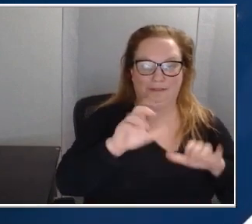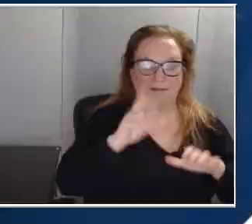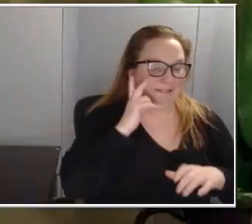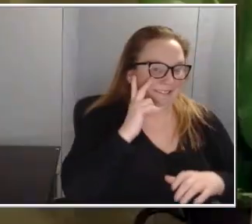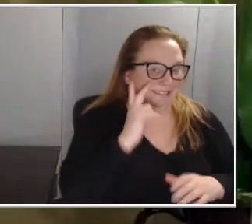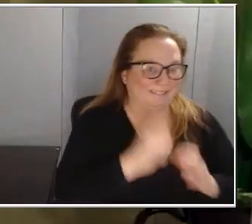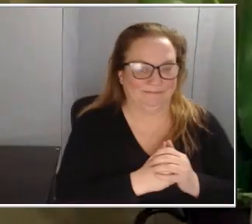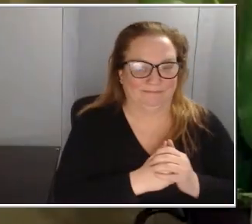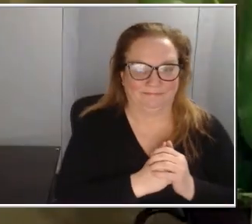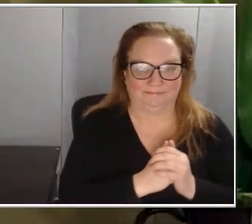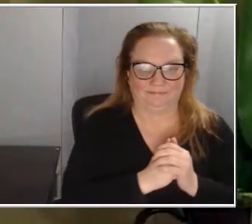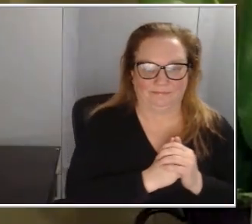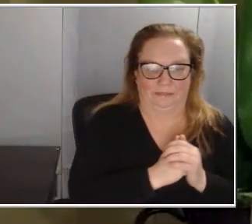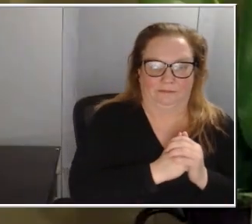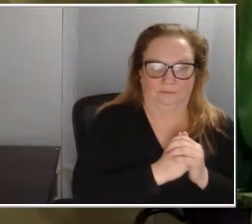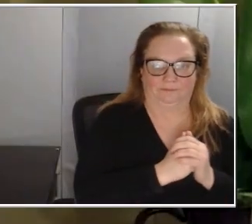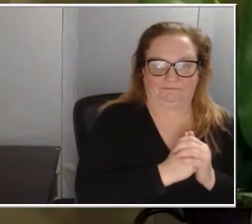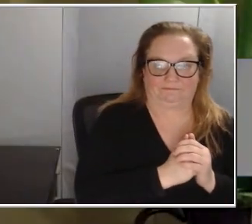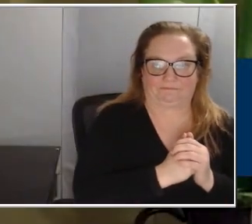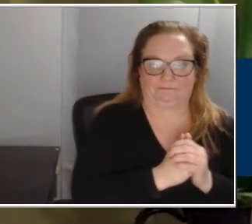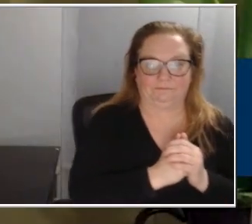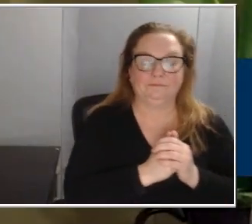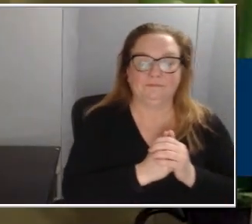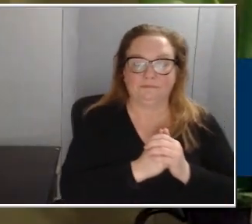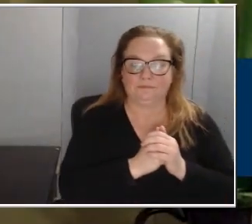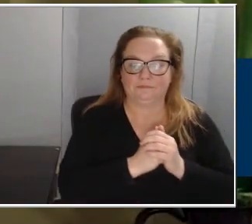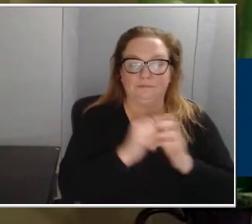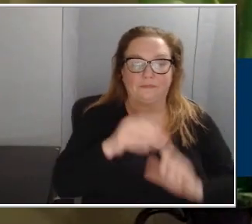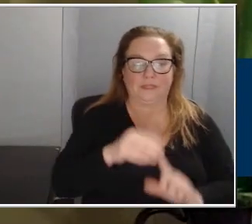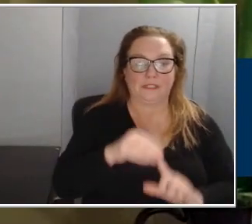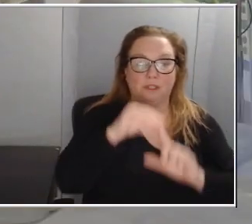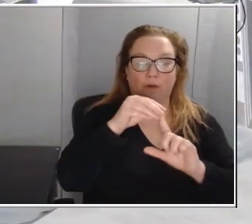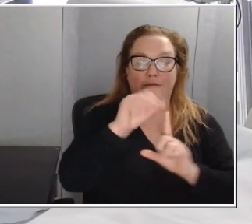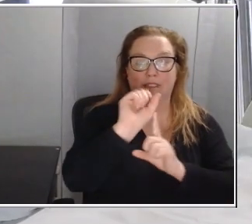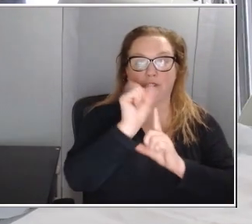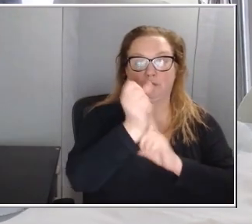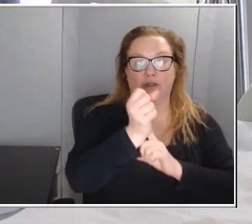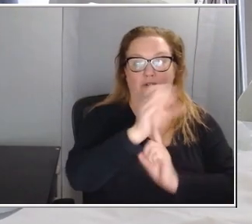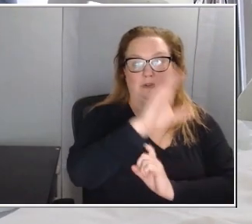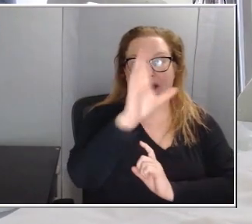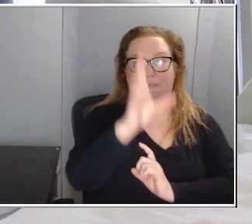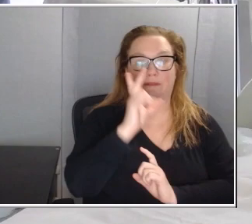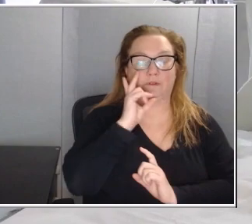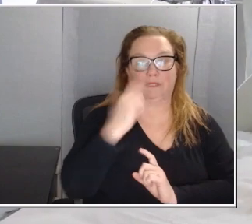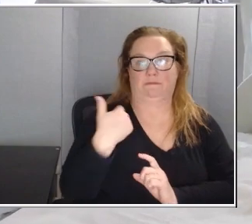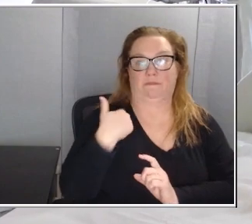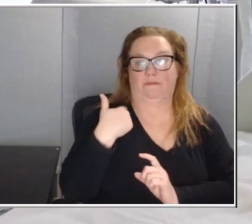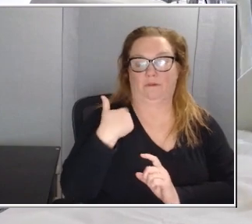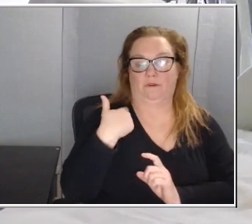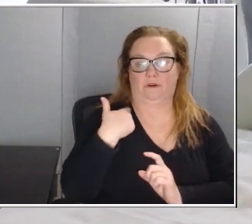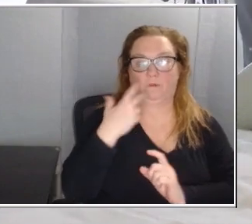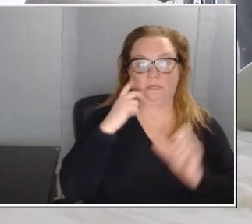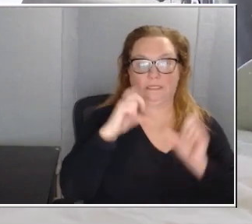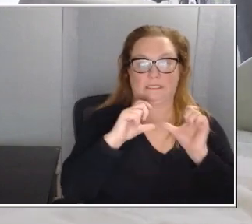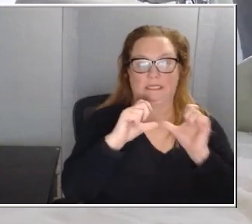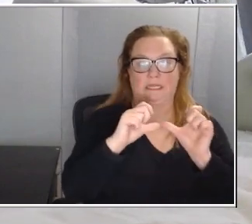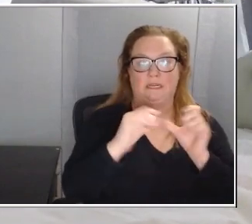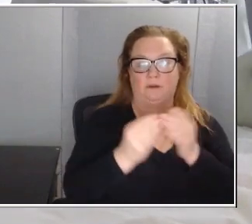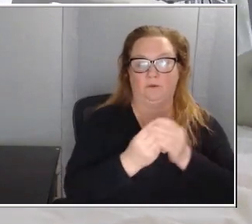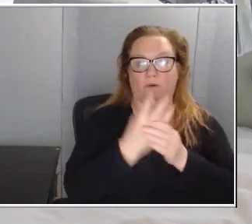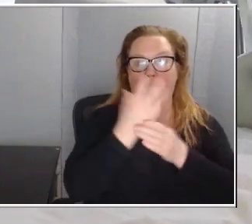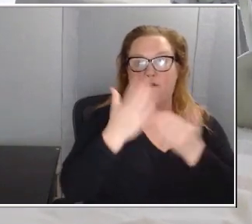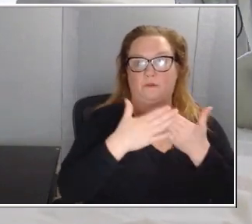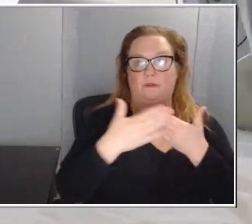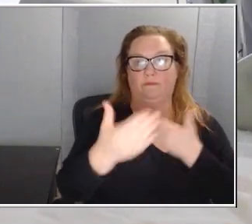right. This is a unique situation, the likes of which I've never seen before. I think we're going to see continued growth for the next few